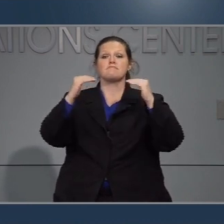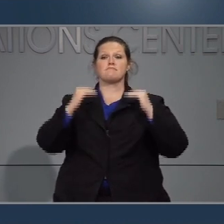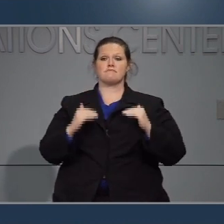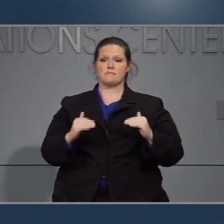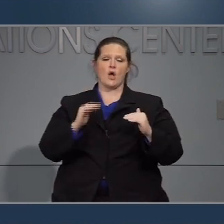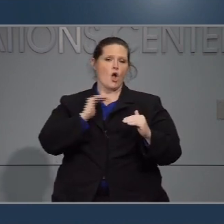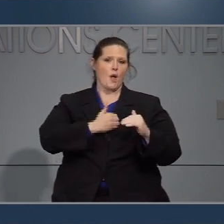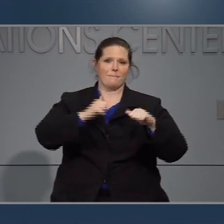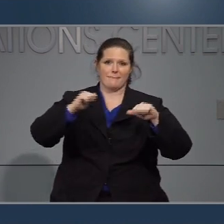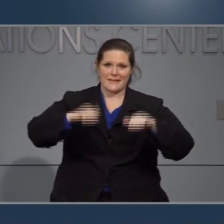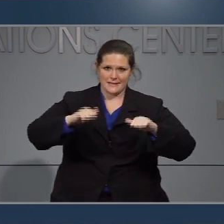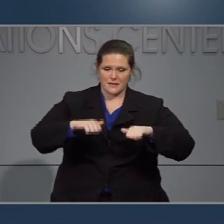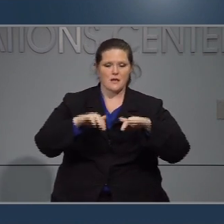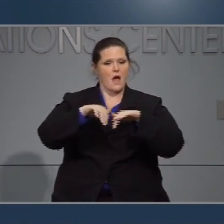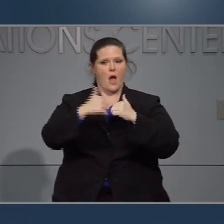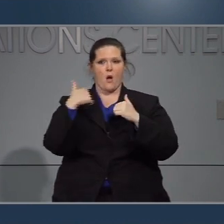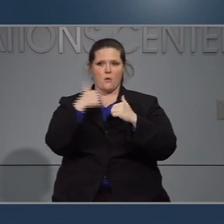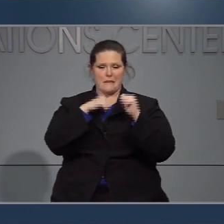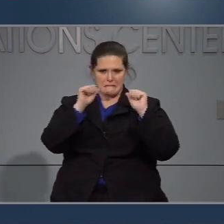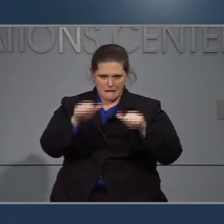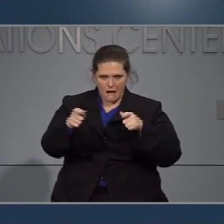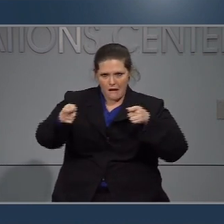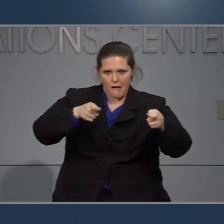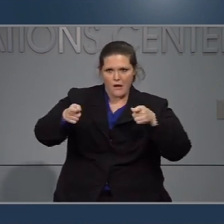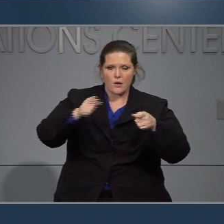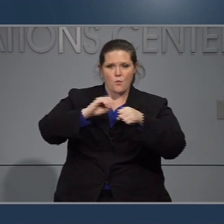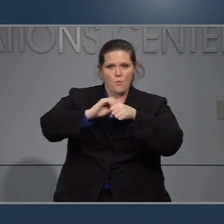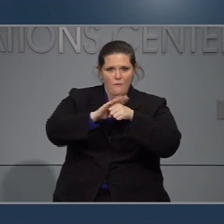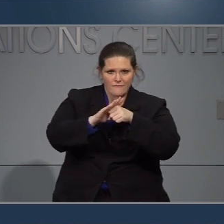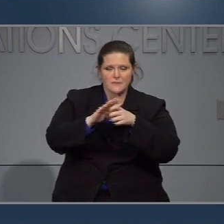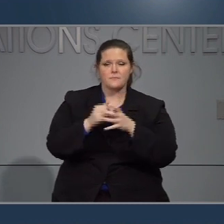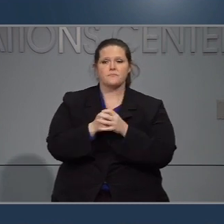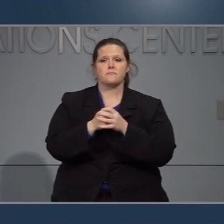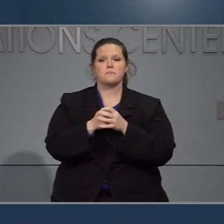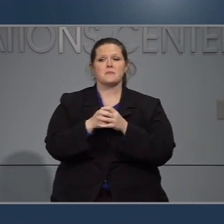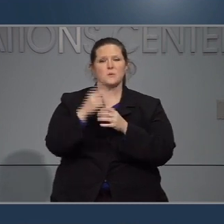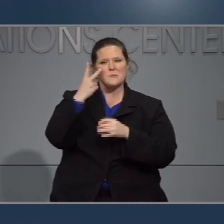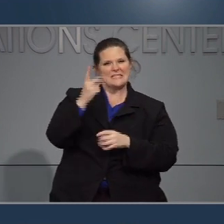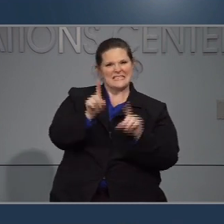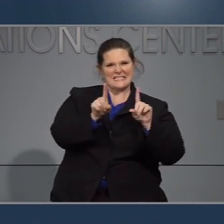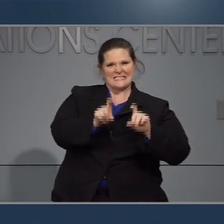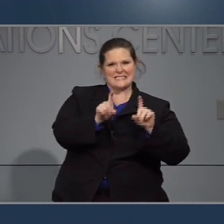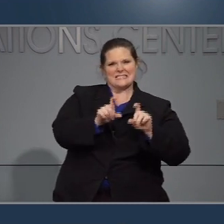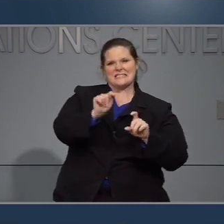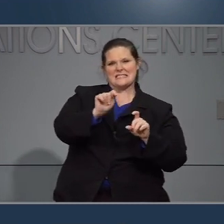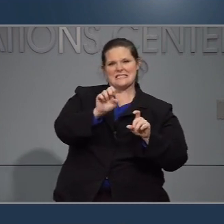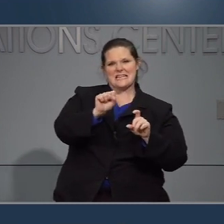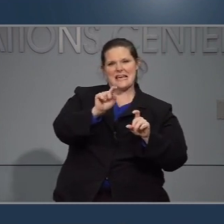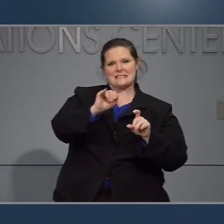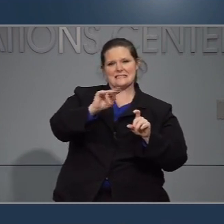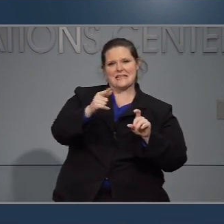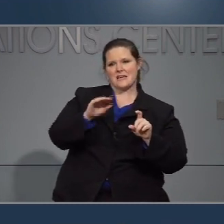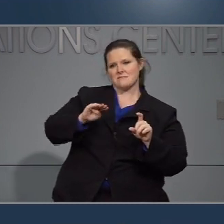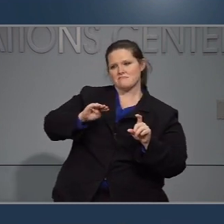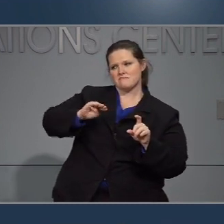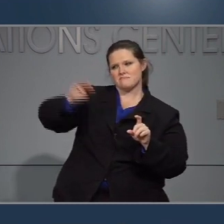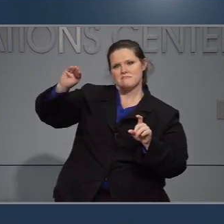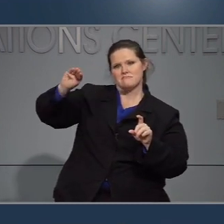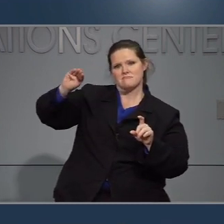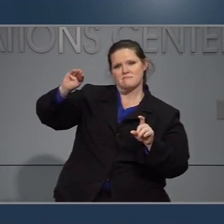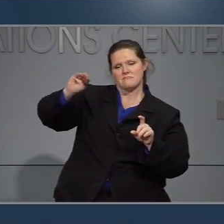ability to respond to this pandemic, and you'll see that testing has a sideways arrow. We're doing a lot of testing, averaging